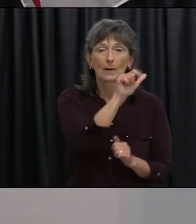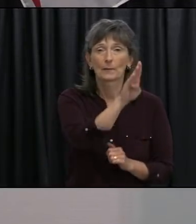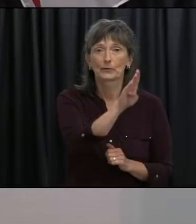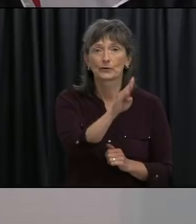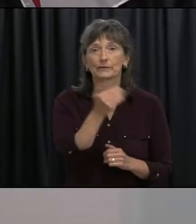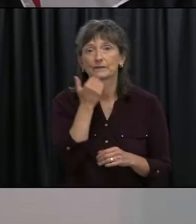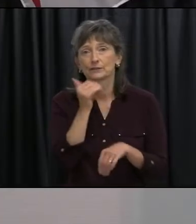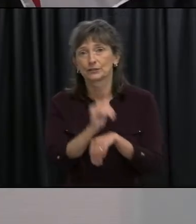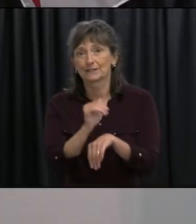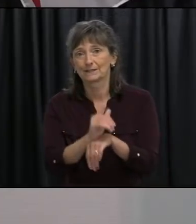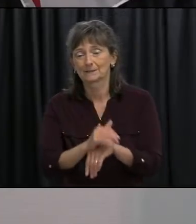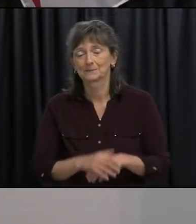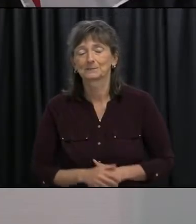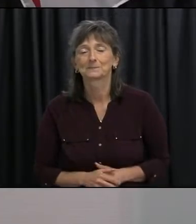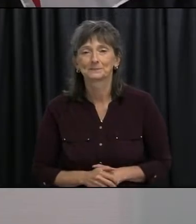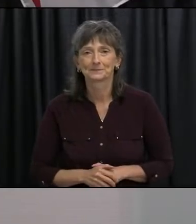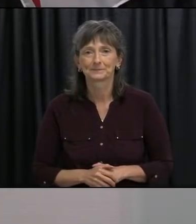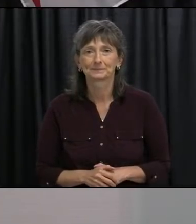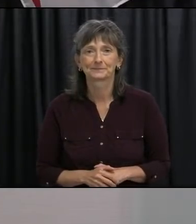evening,